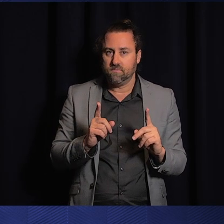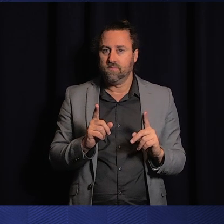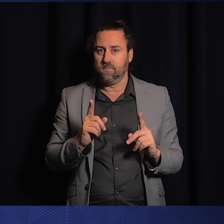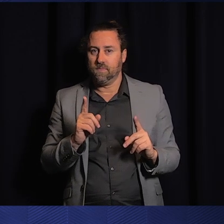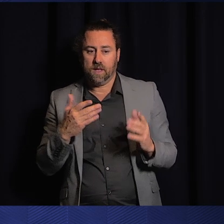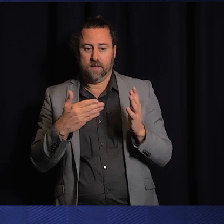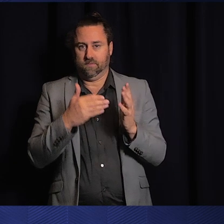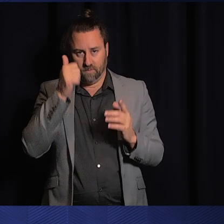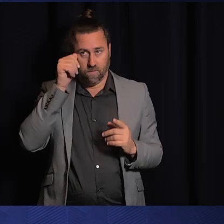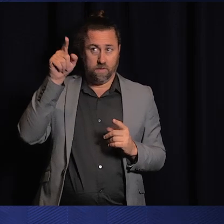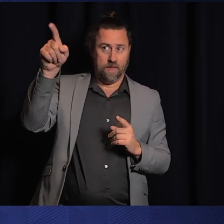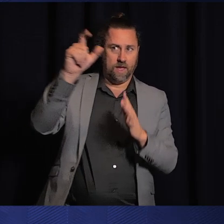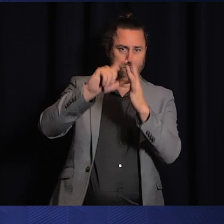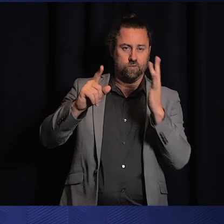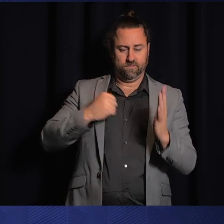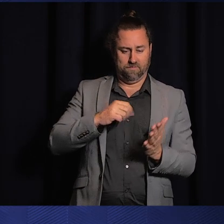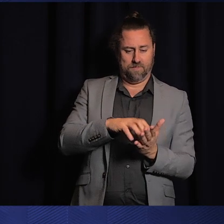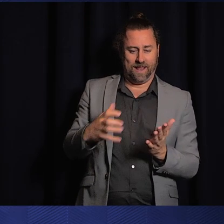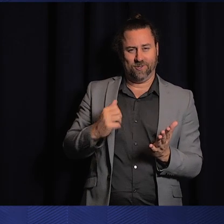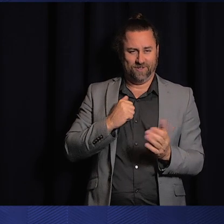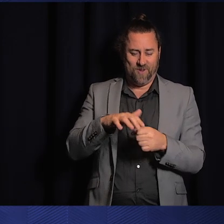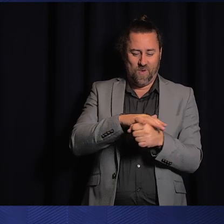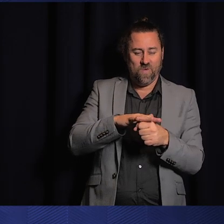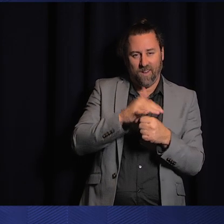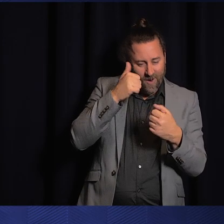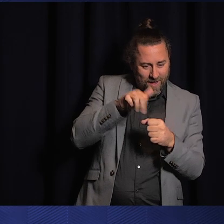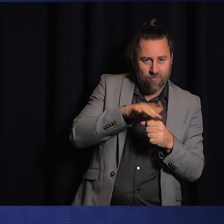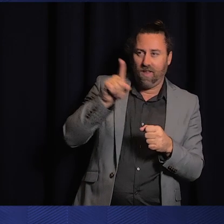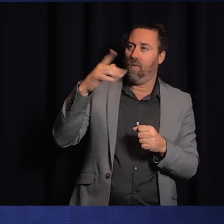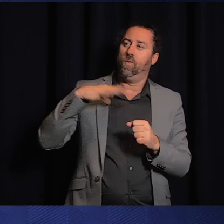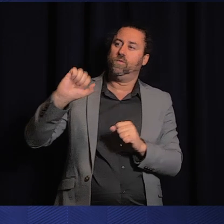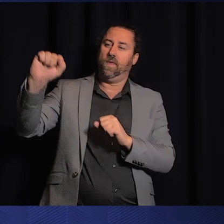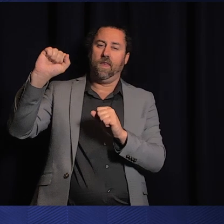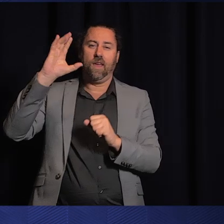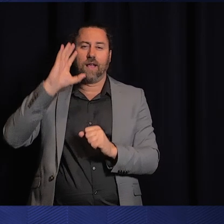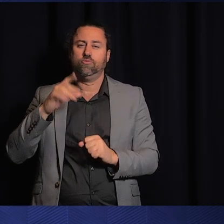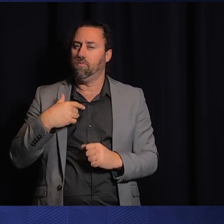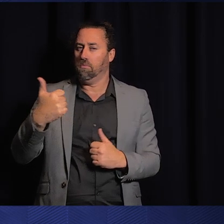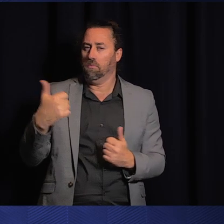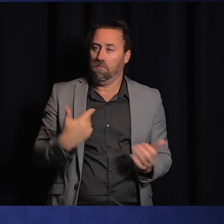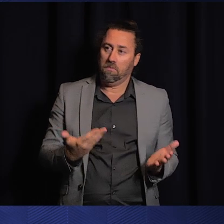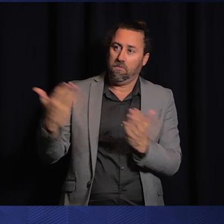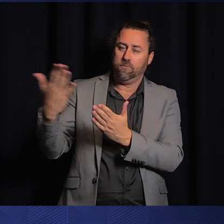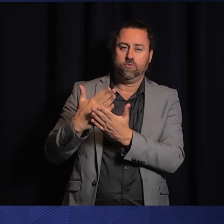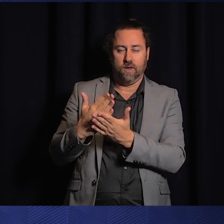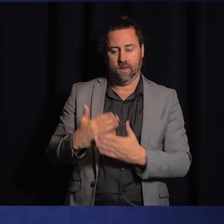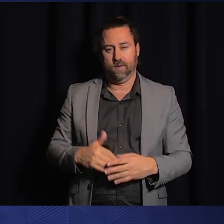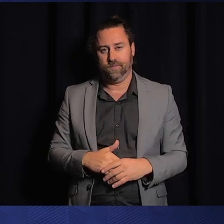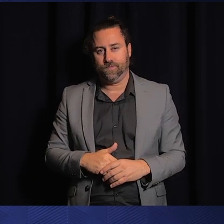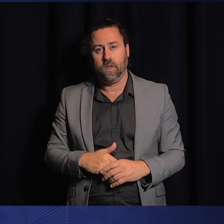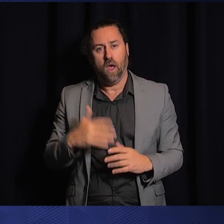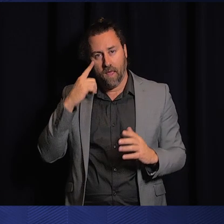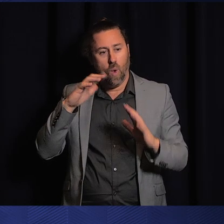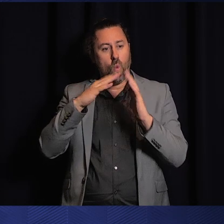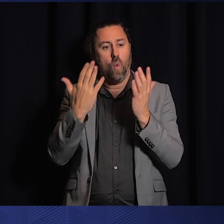in Bangladesh. Lastly, as part of the climate justice, GOB also requires global cooperation,